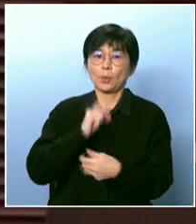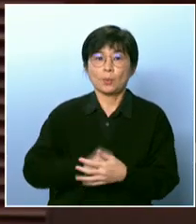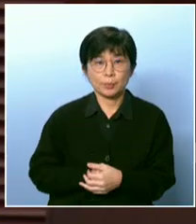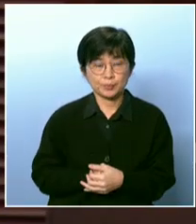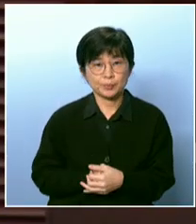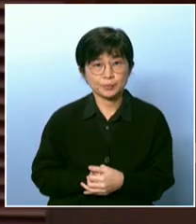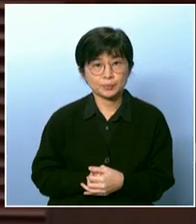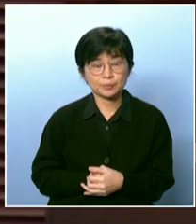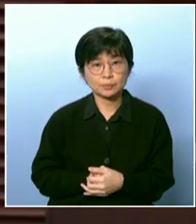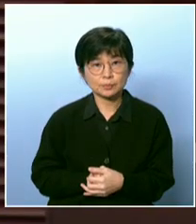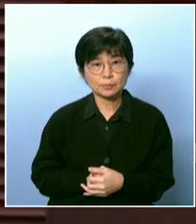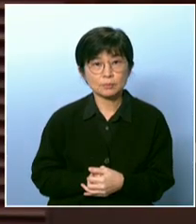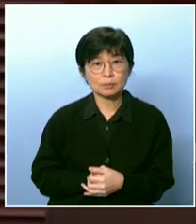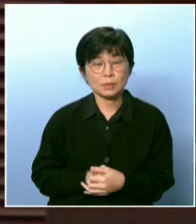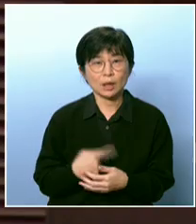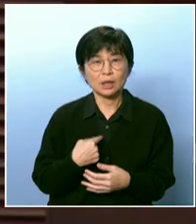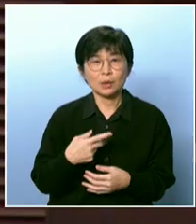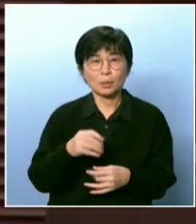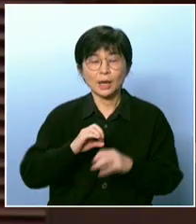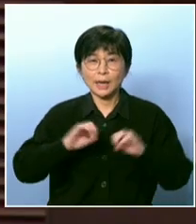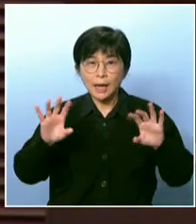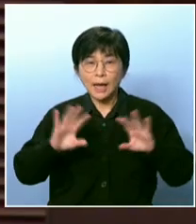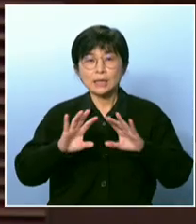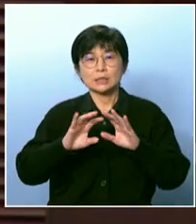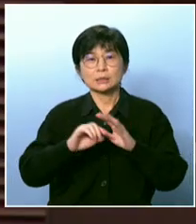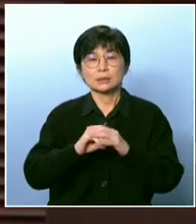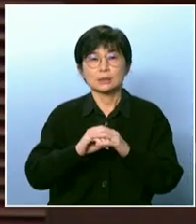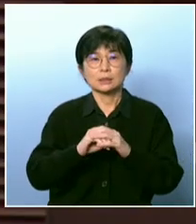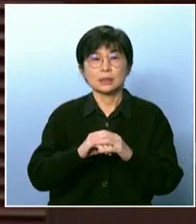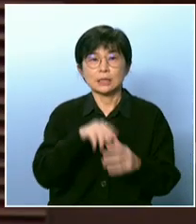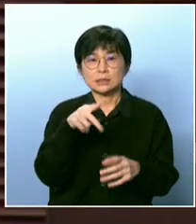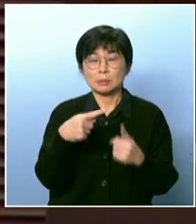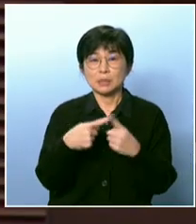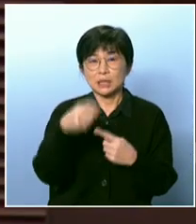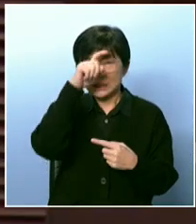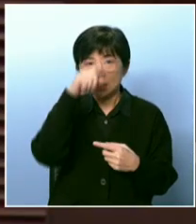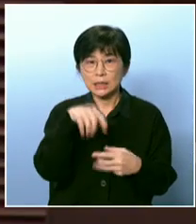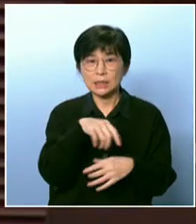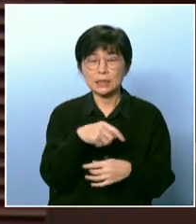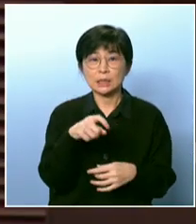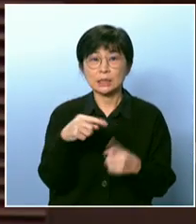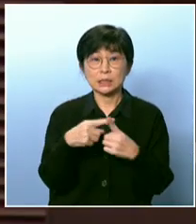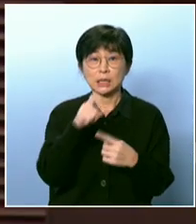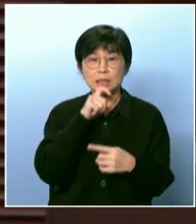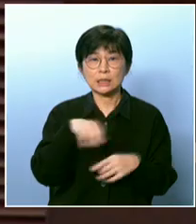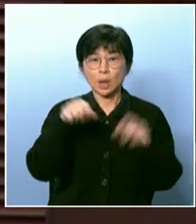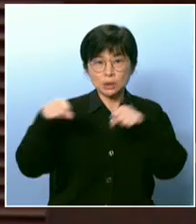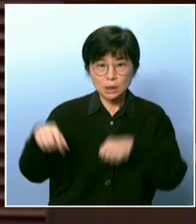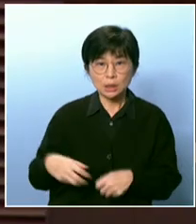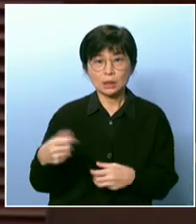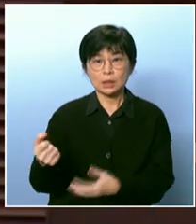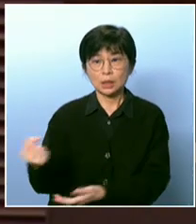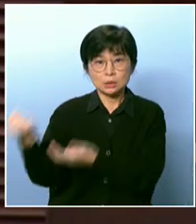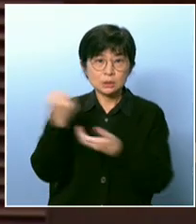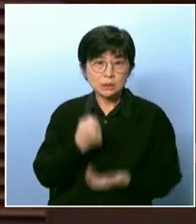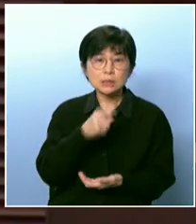programs. I would also like to thank Professor Alex Fan for taking part in the programs actually. We may